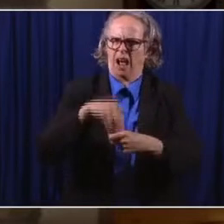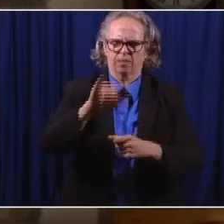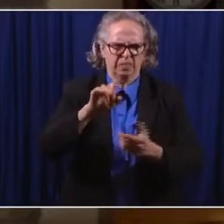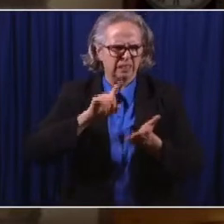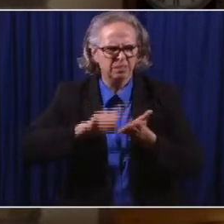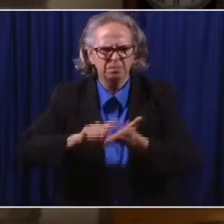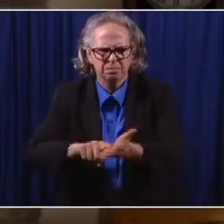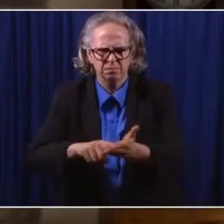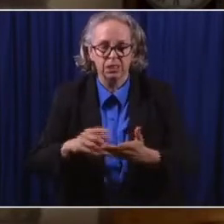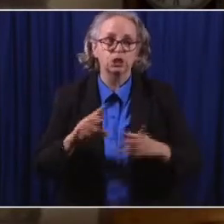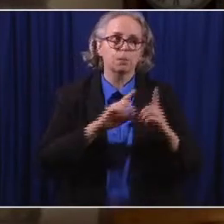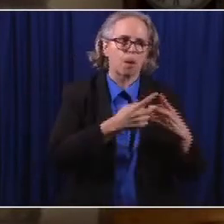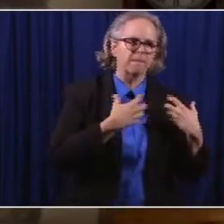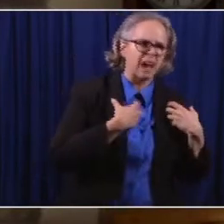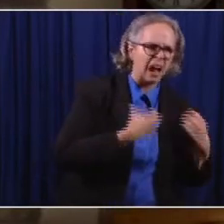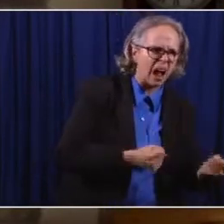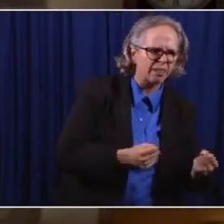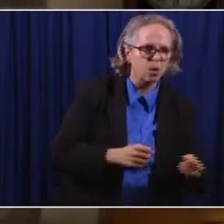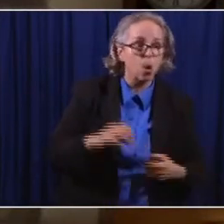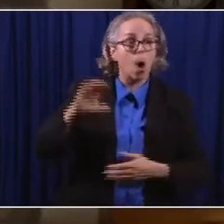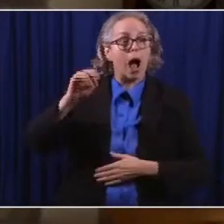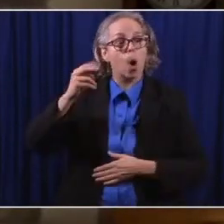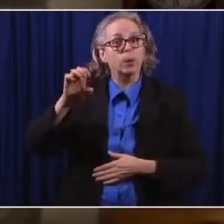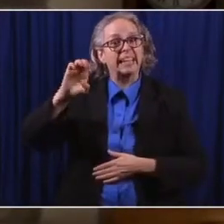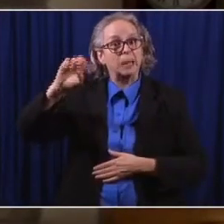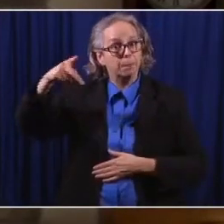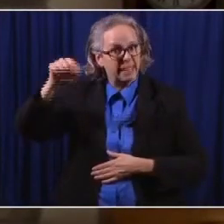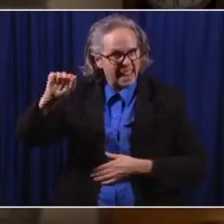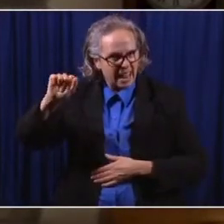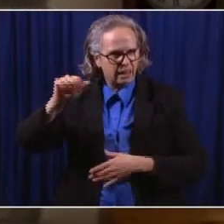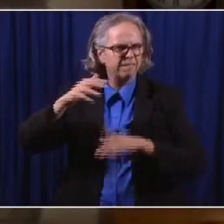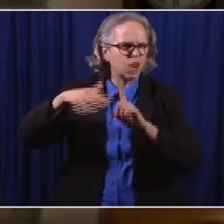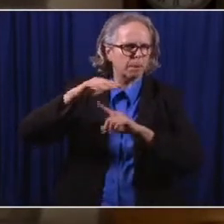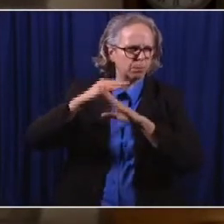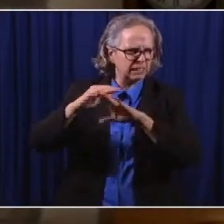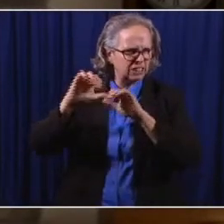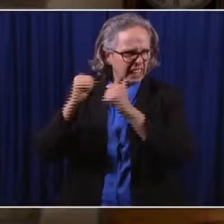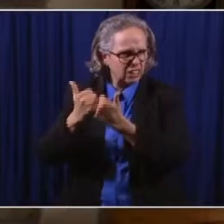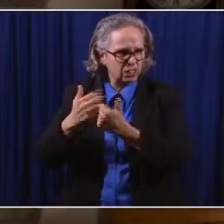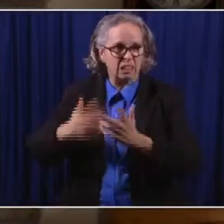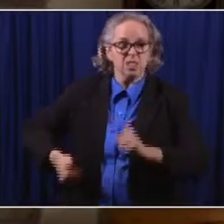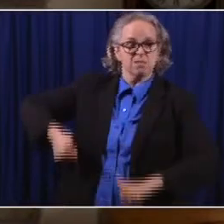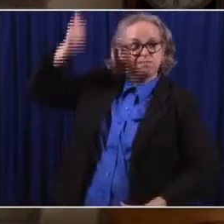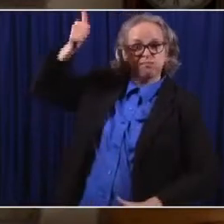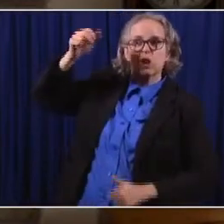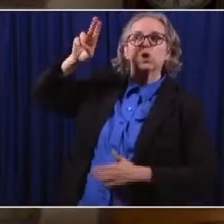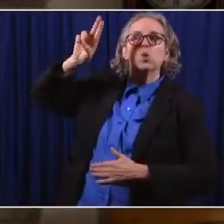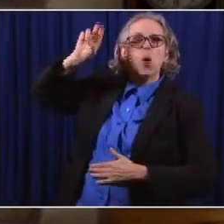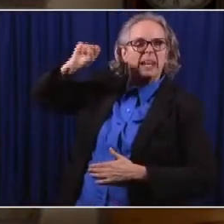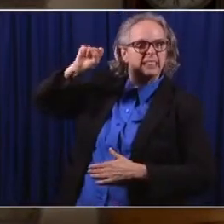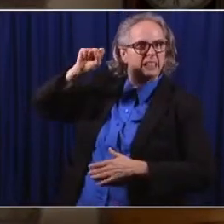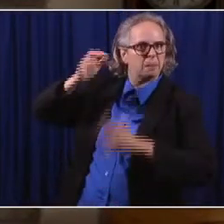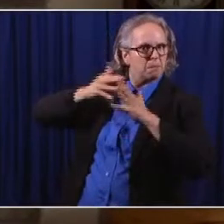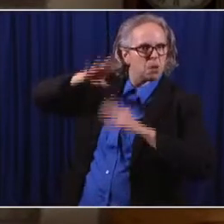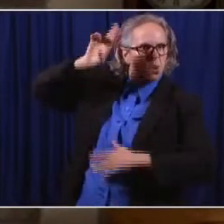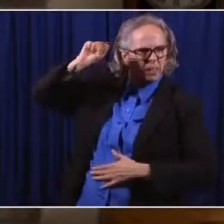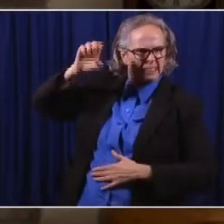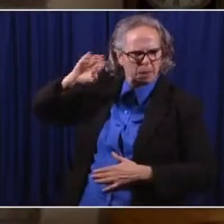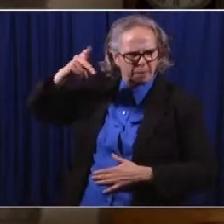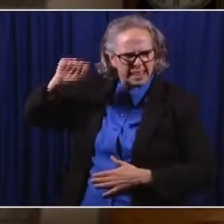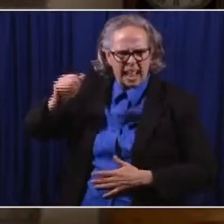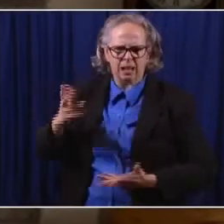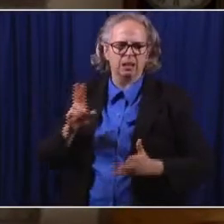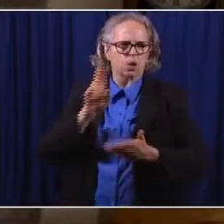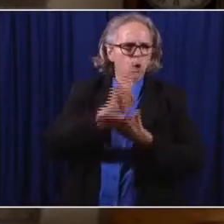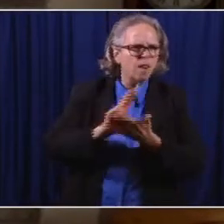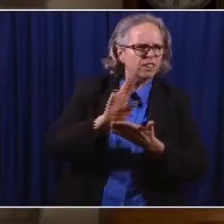Ohio EPA, the U.S. EPA, the Water Resources Center at Ohio State University, and several universities, including Toledo,